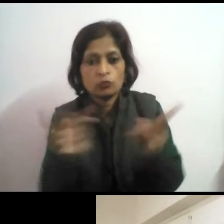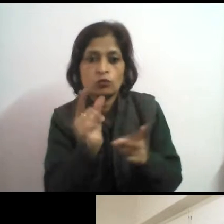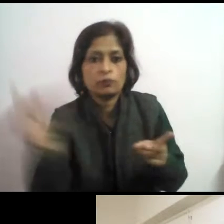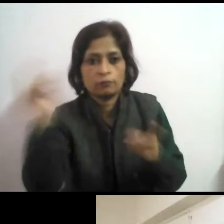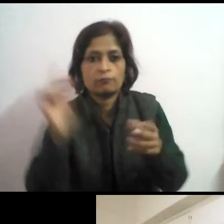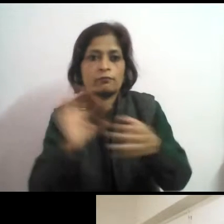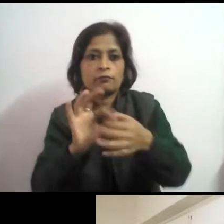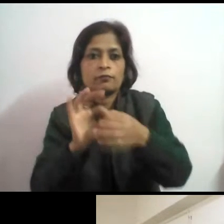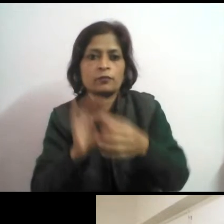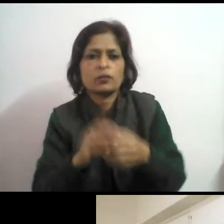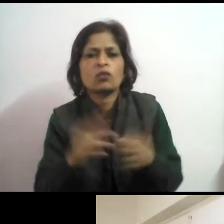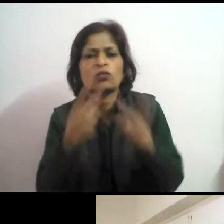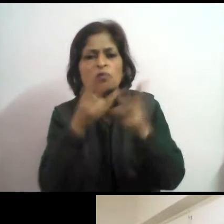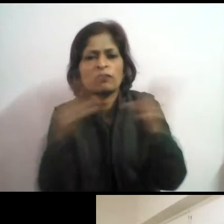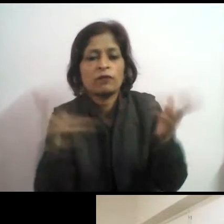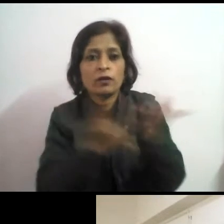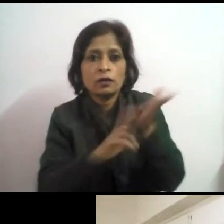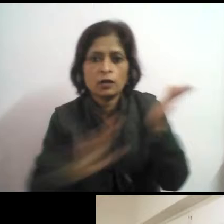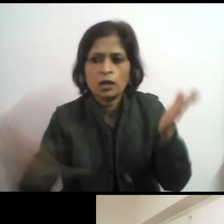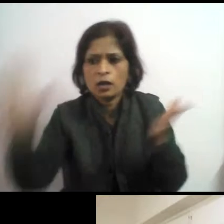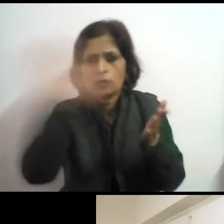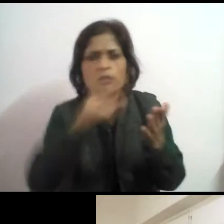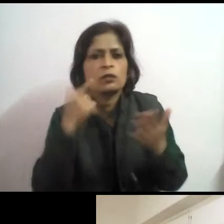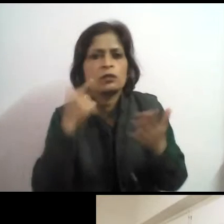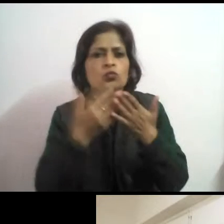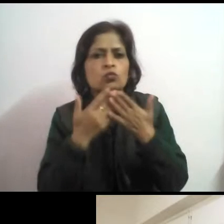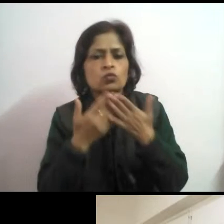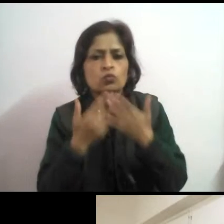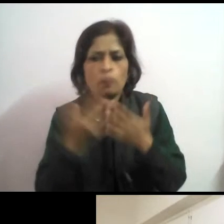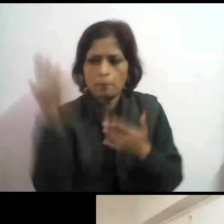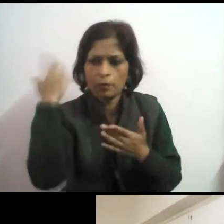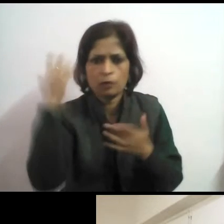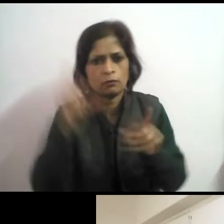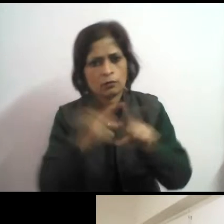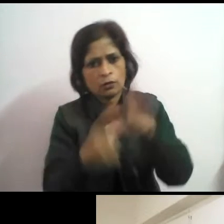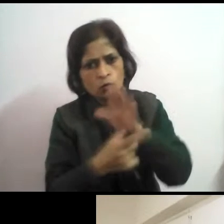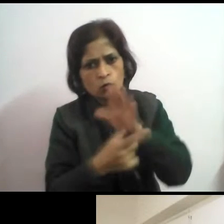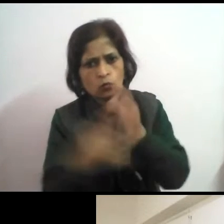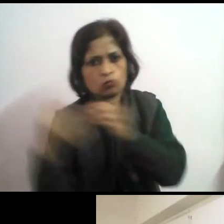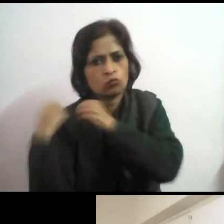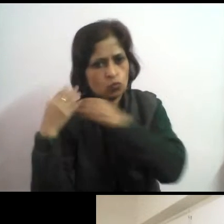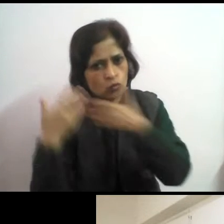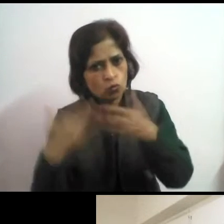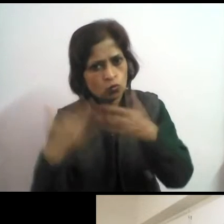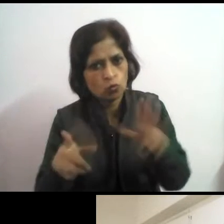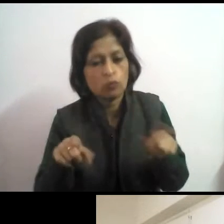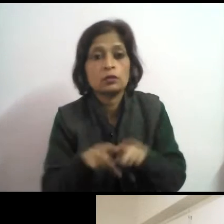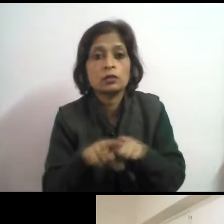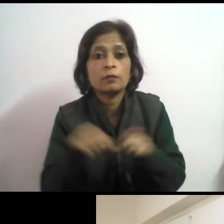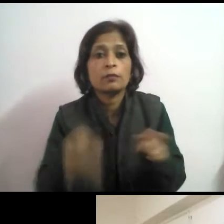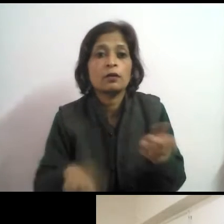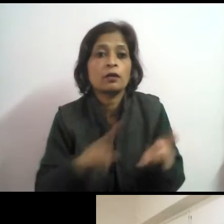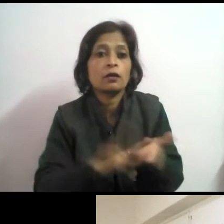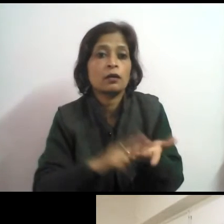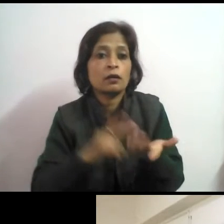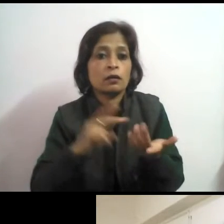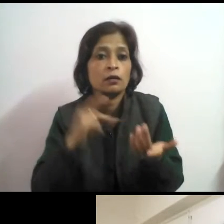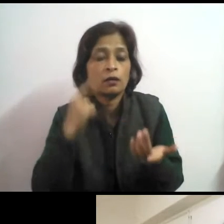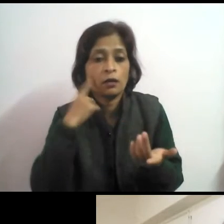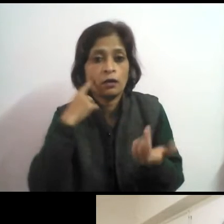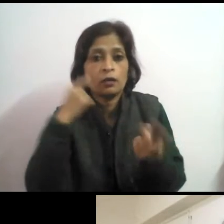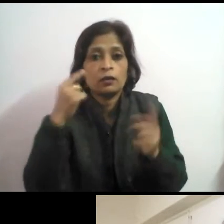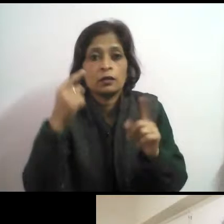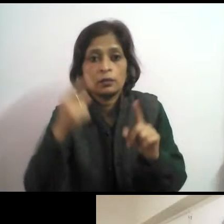director of many national institutes in the past. He is responsible for bringing NIEP MD, that is National